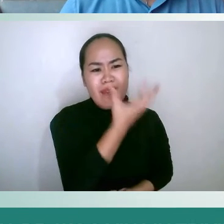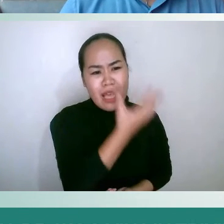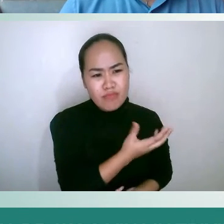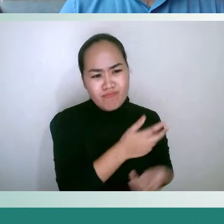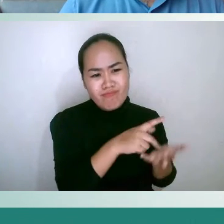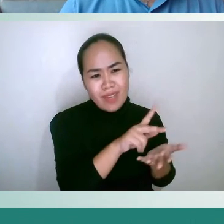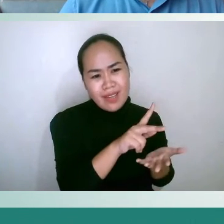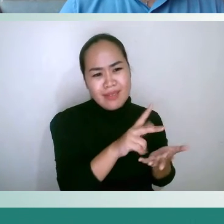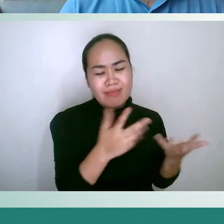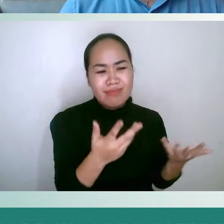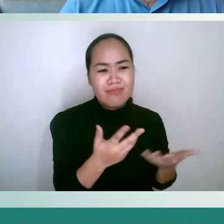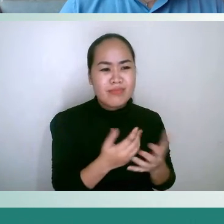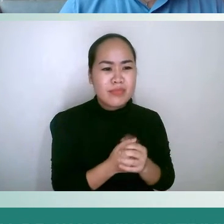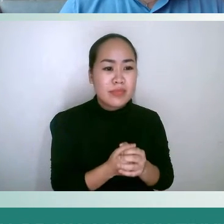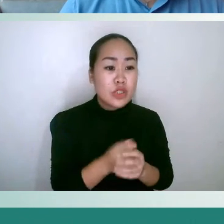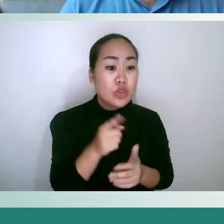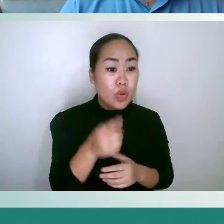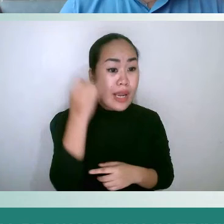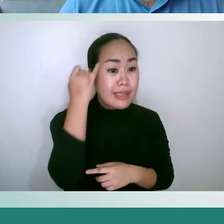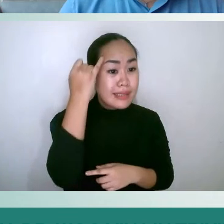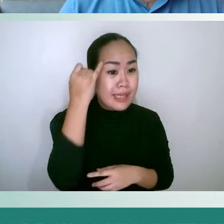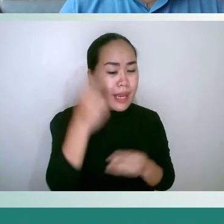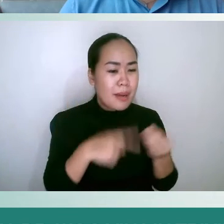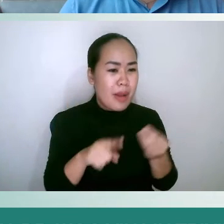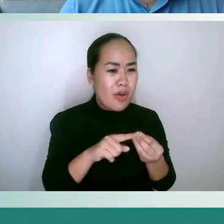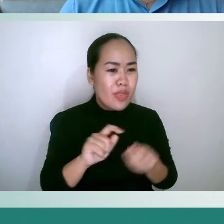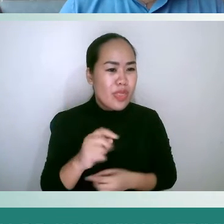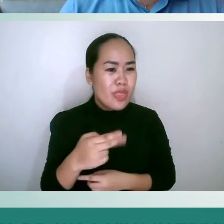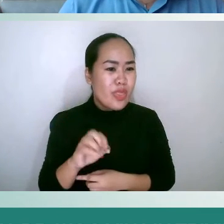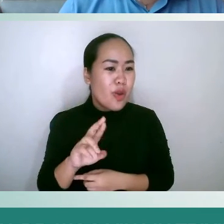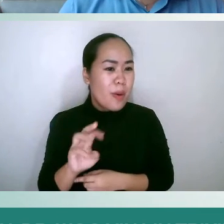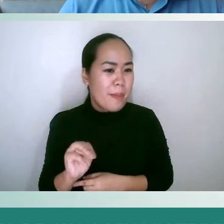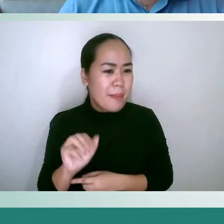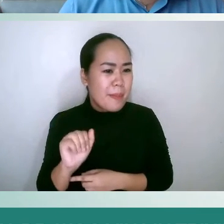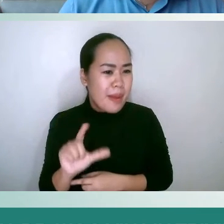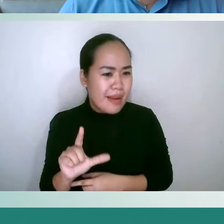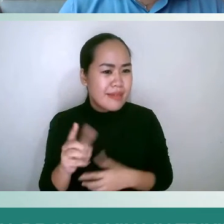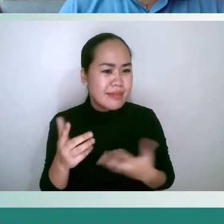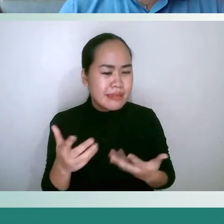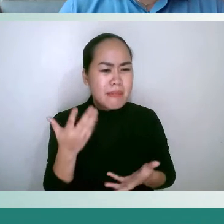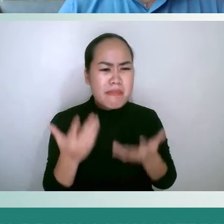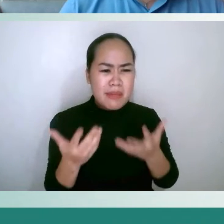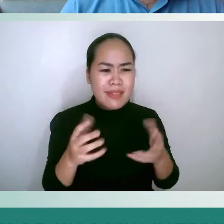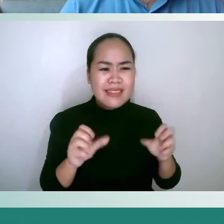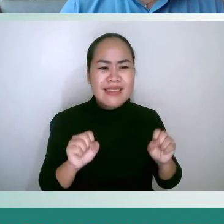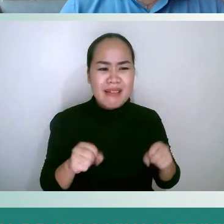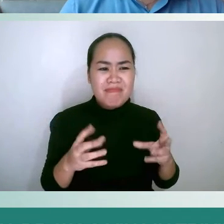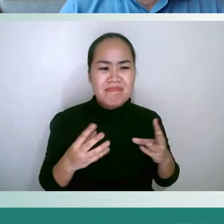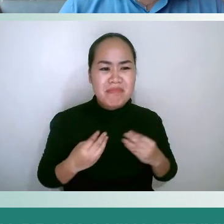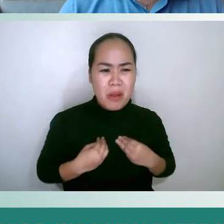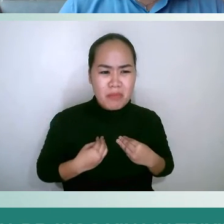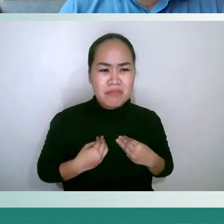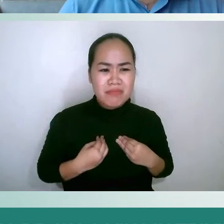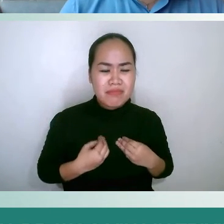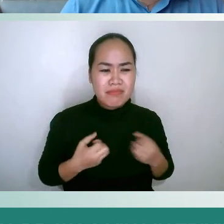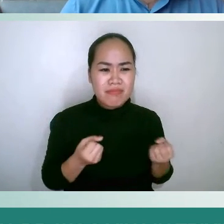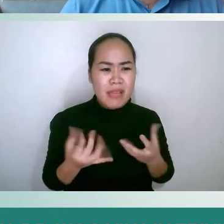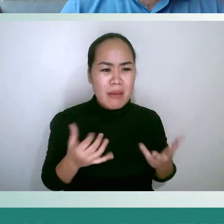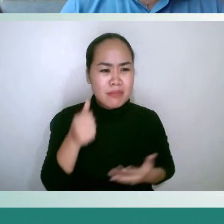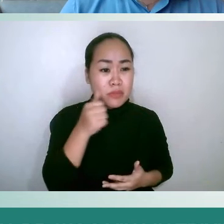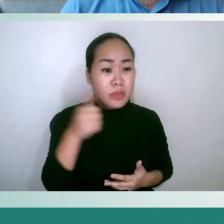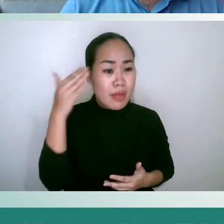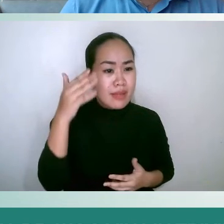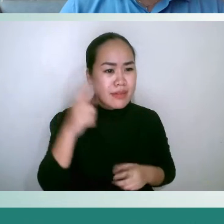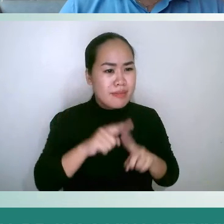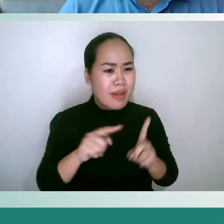your idea of a thermal ablation of screen and treat may be acceptable to many women. But for some other